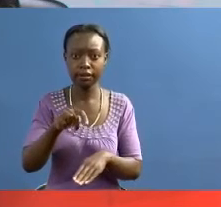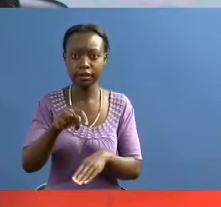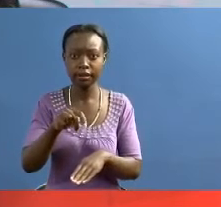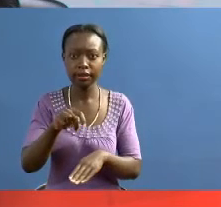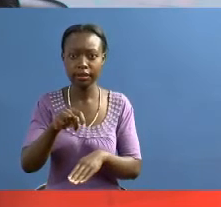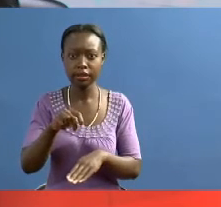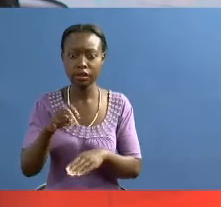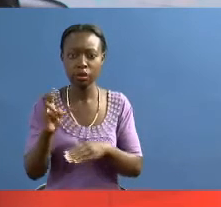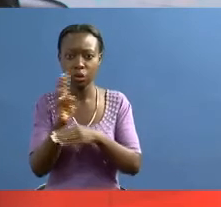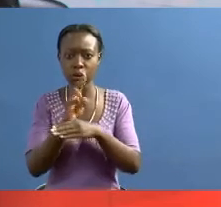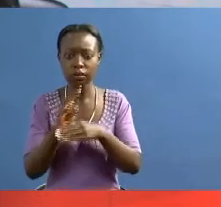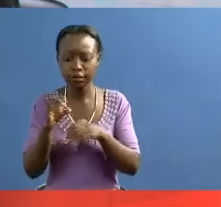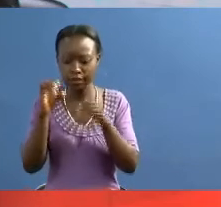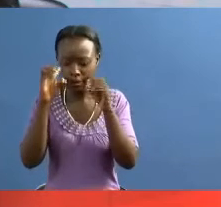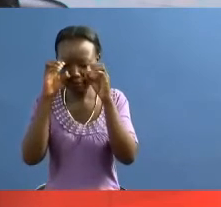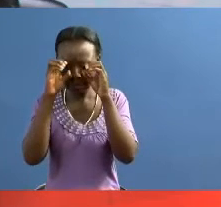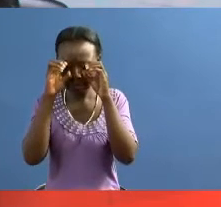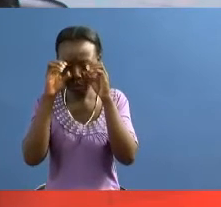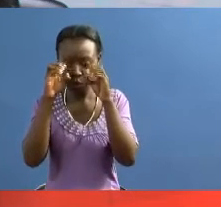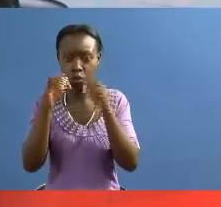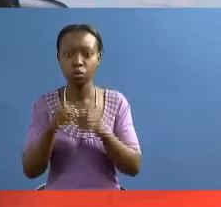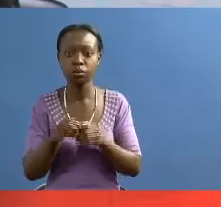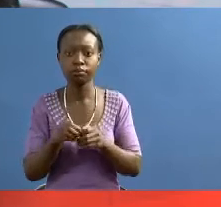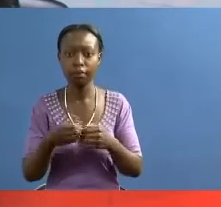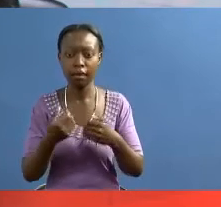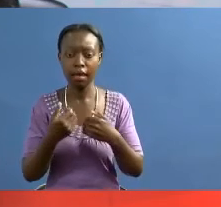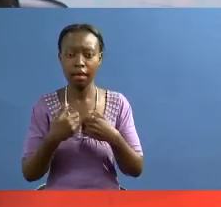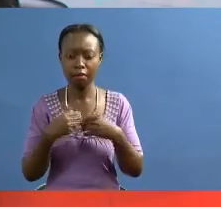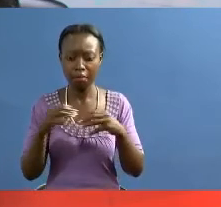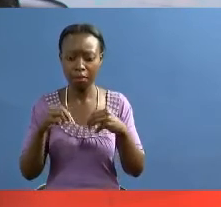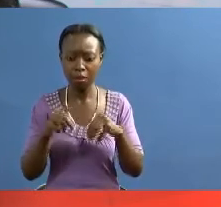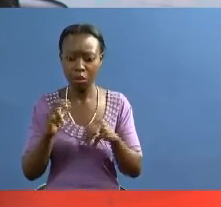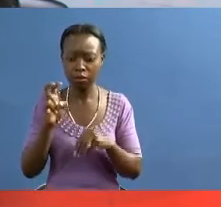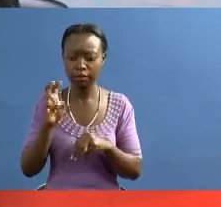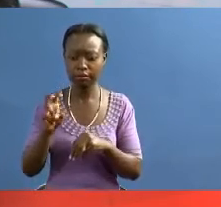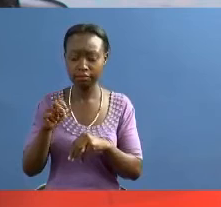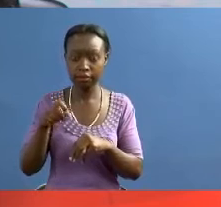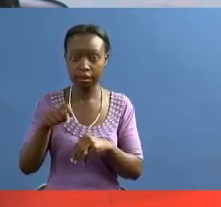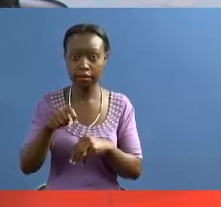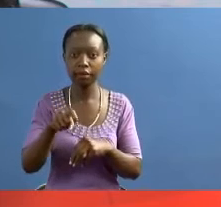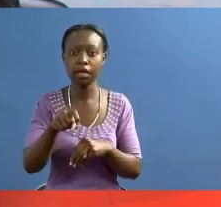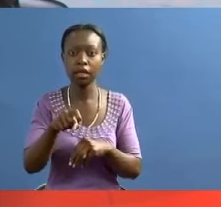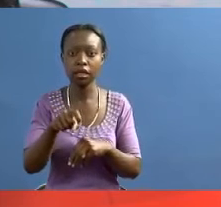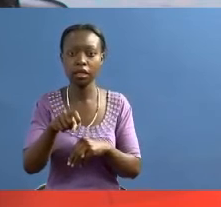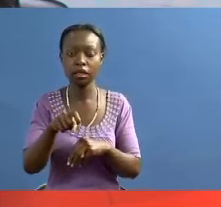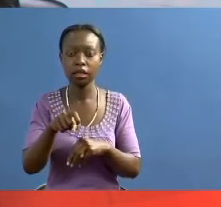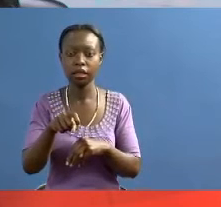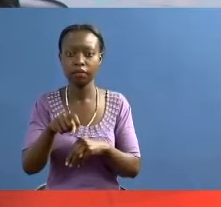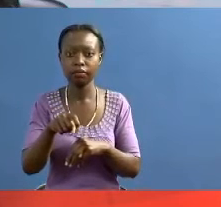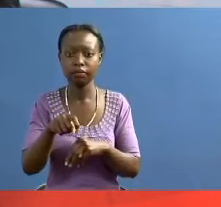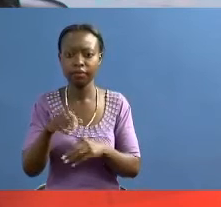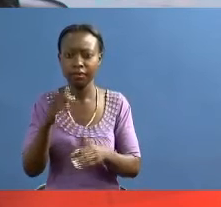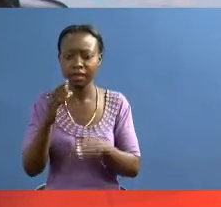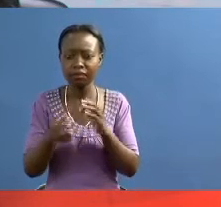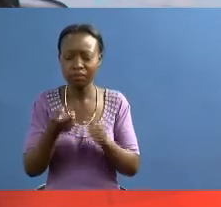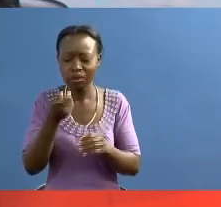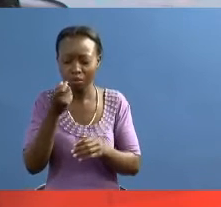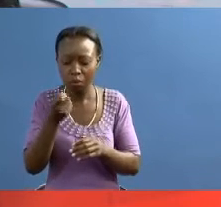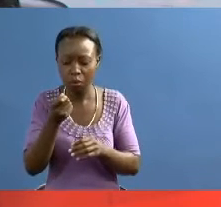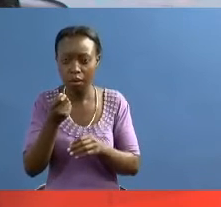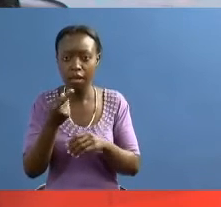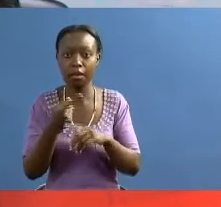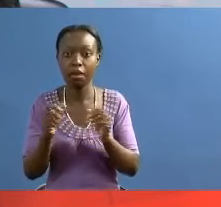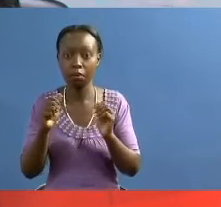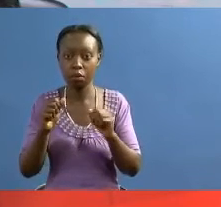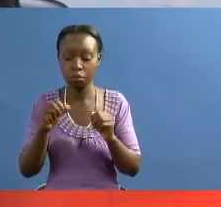microscope, because today we have techniques that can see the viruses, however tiny they are. So when